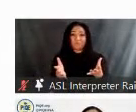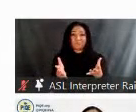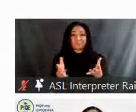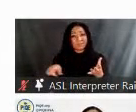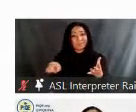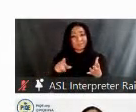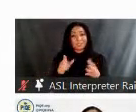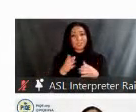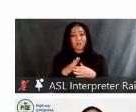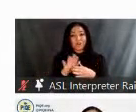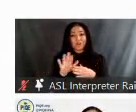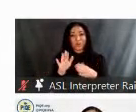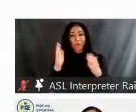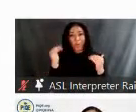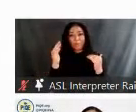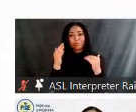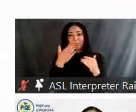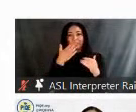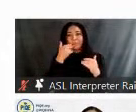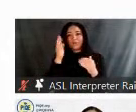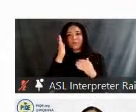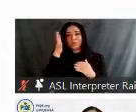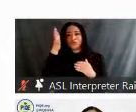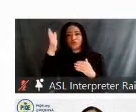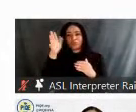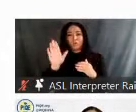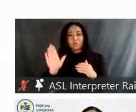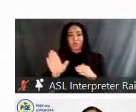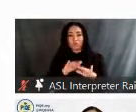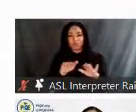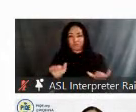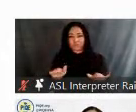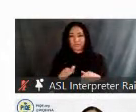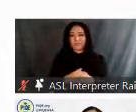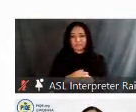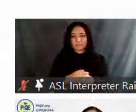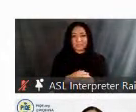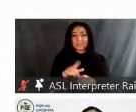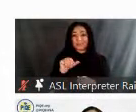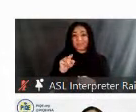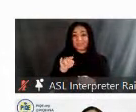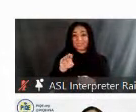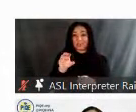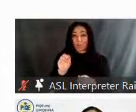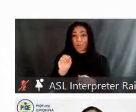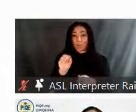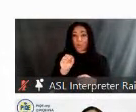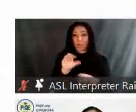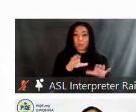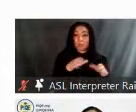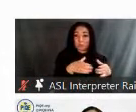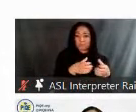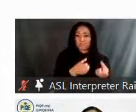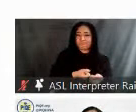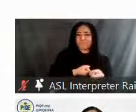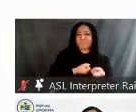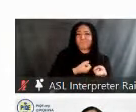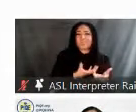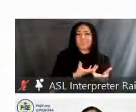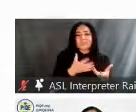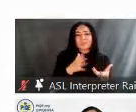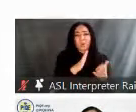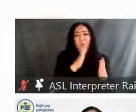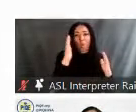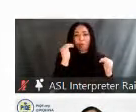better future for their children. In particular, the representatives from the Latino focus groups express their hopes to see